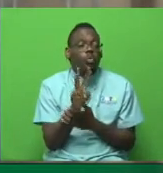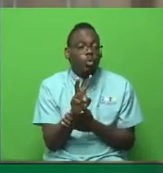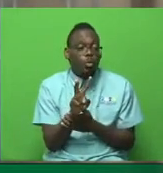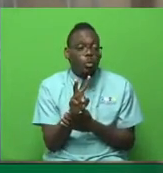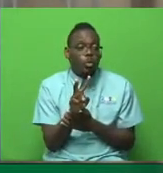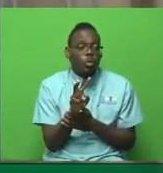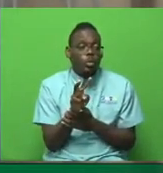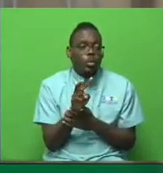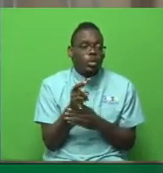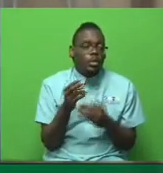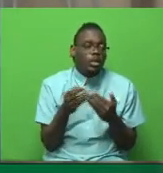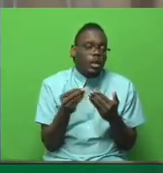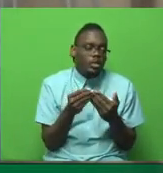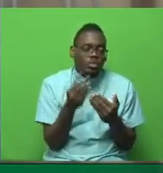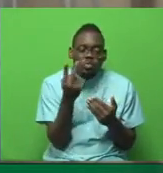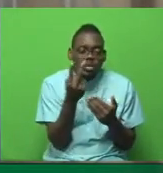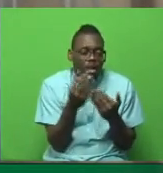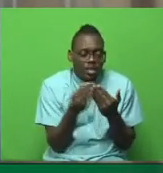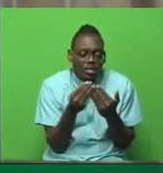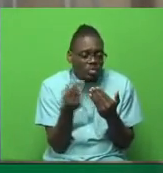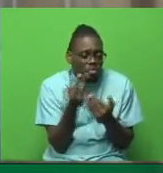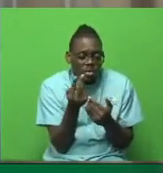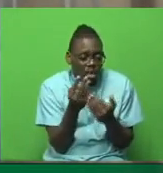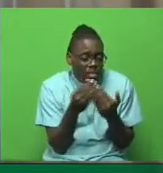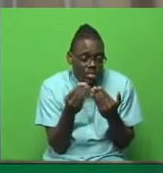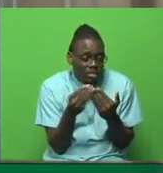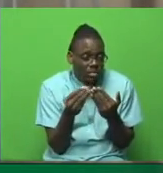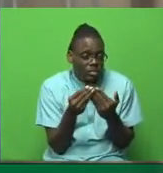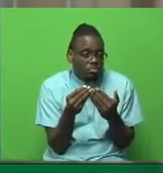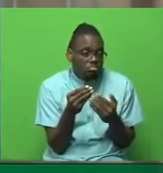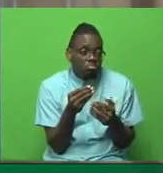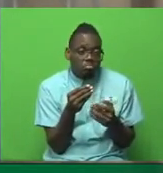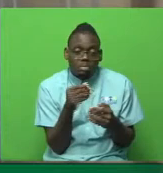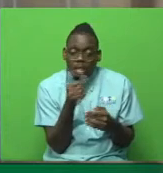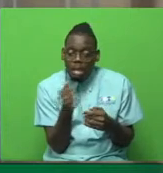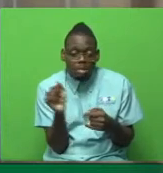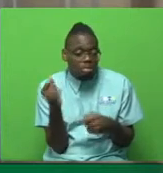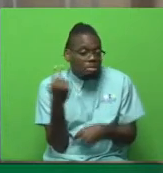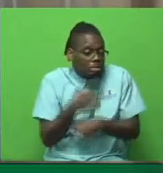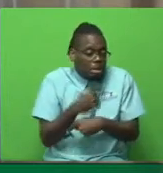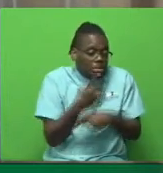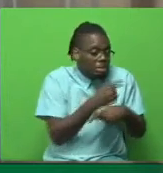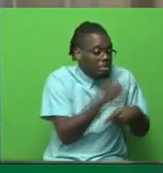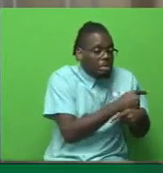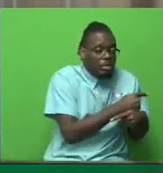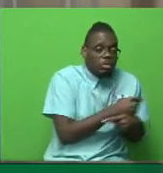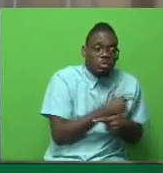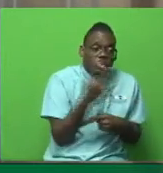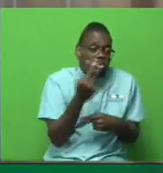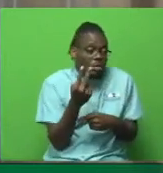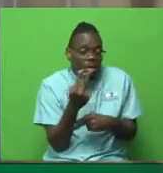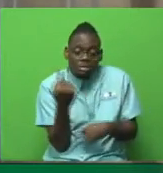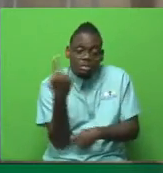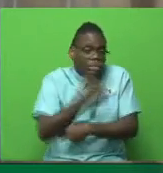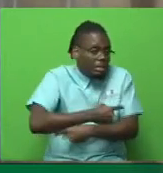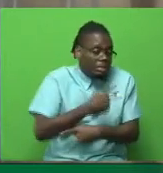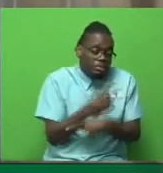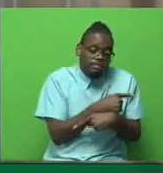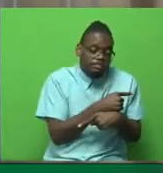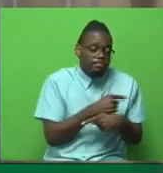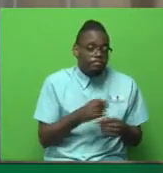2074 cents per day and they have no idea when they're going to get it it's Mama guy Madam speaker but there's more